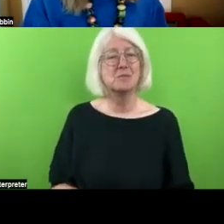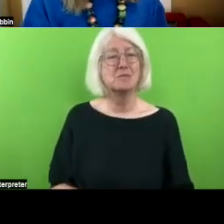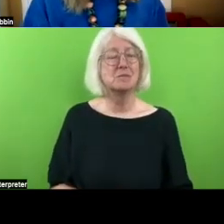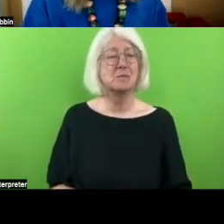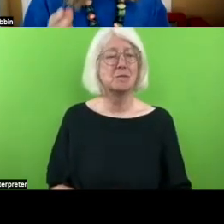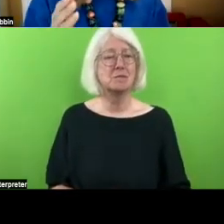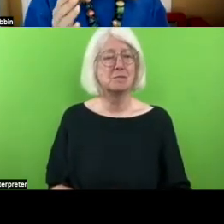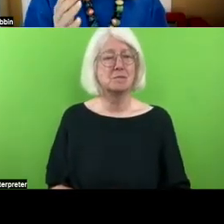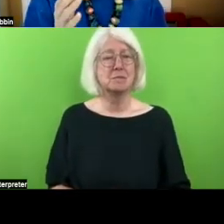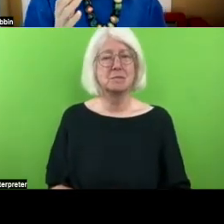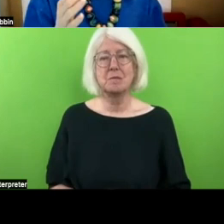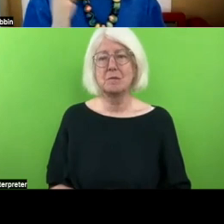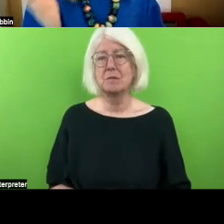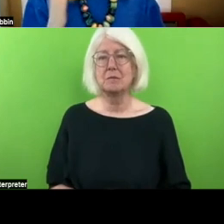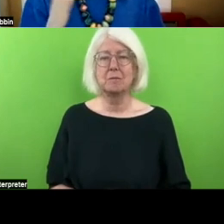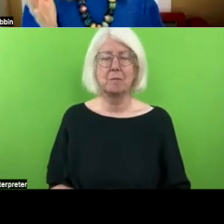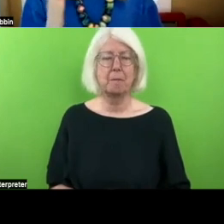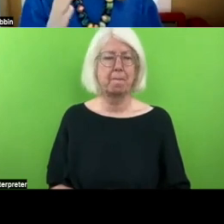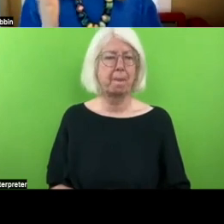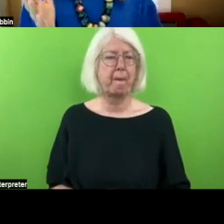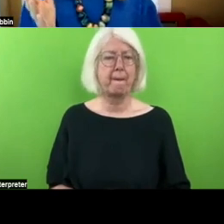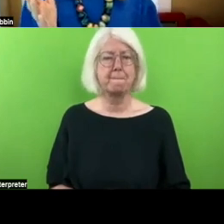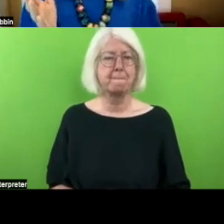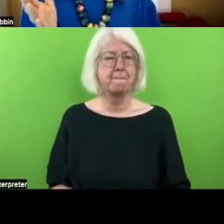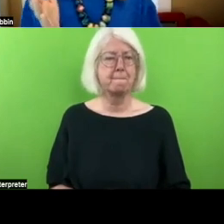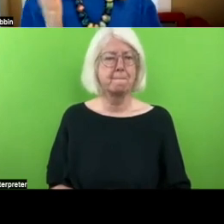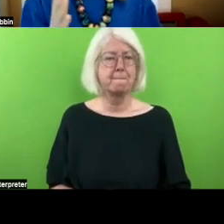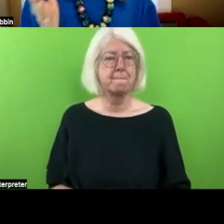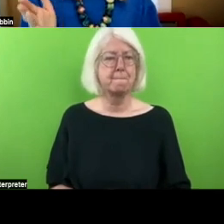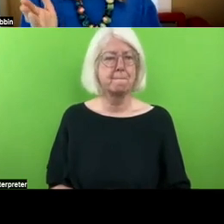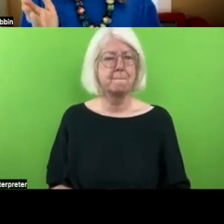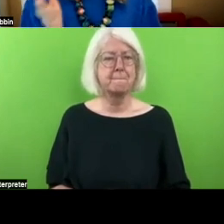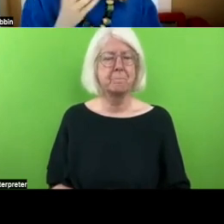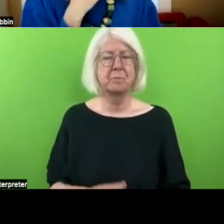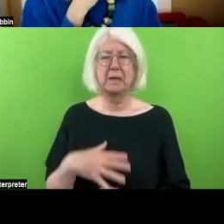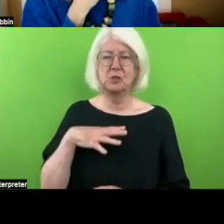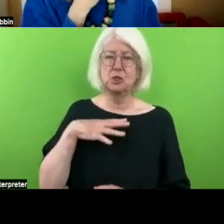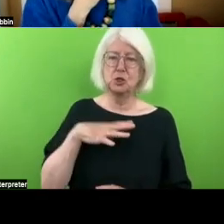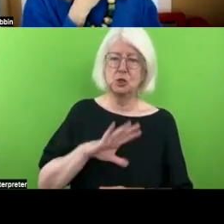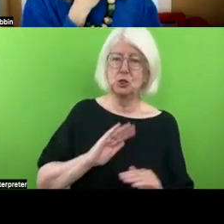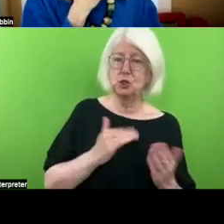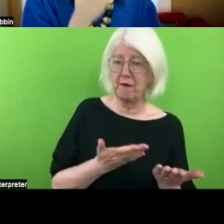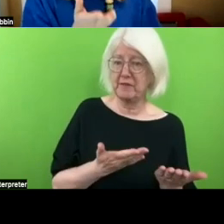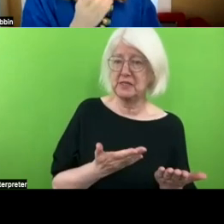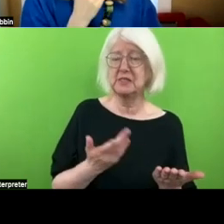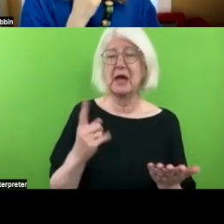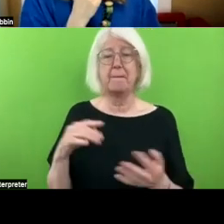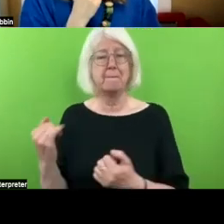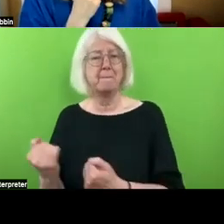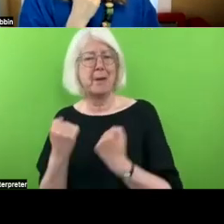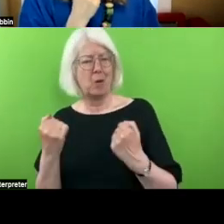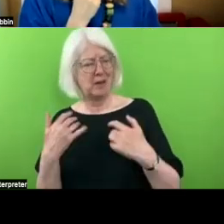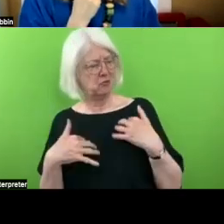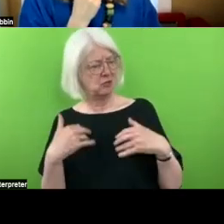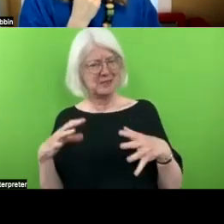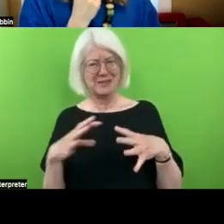I think there's some interesting tension between service and power. The Fayot report was really